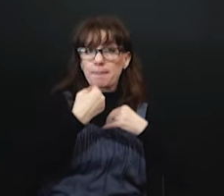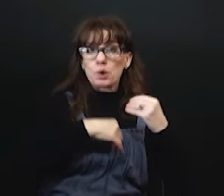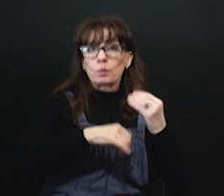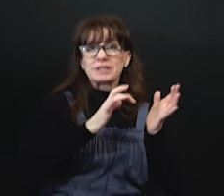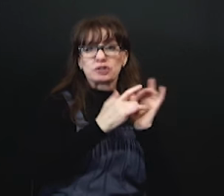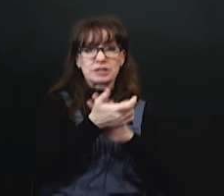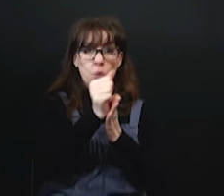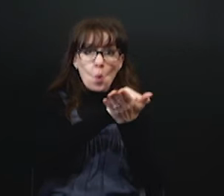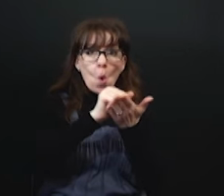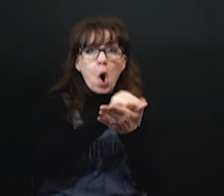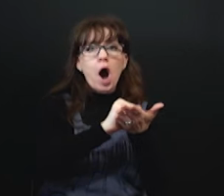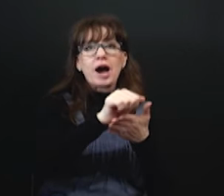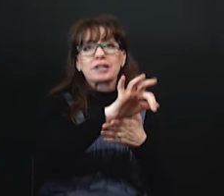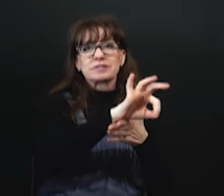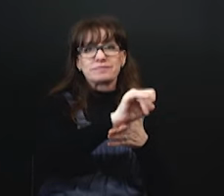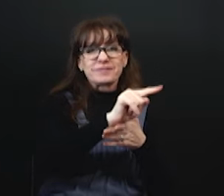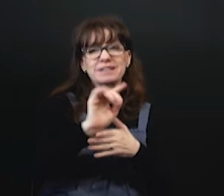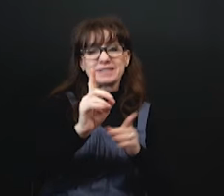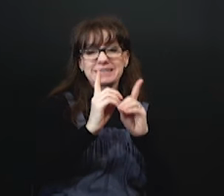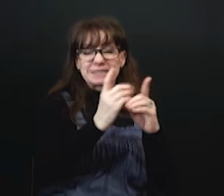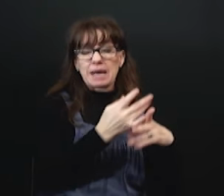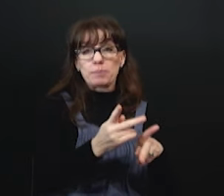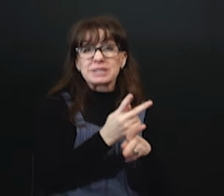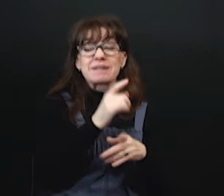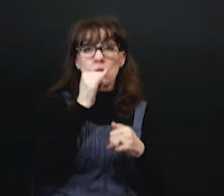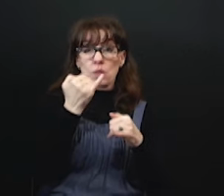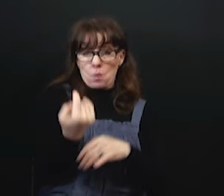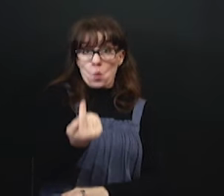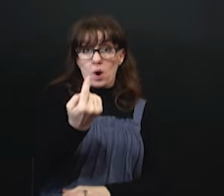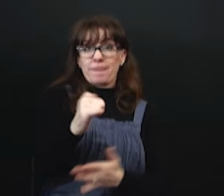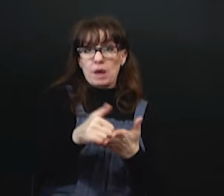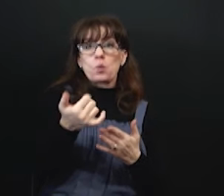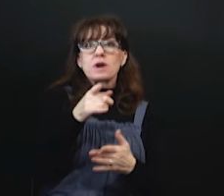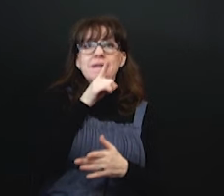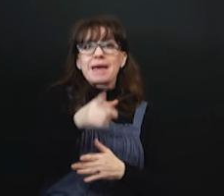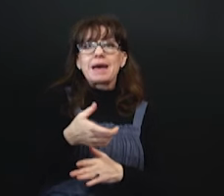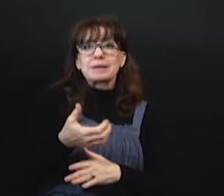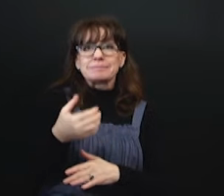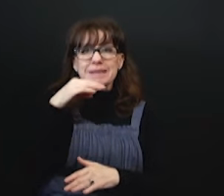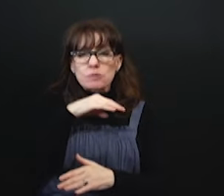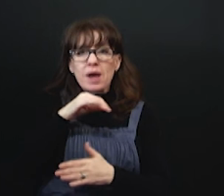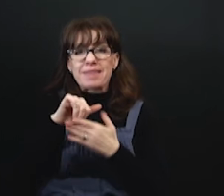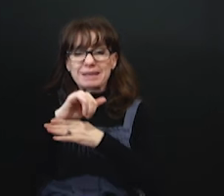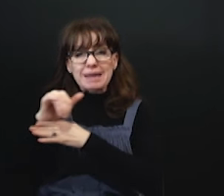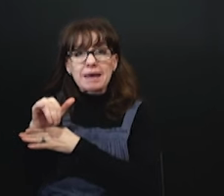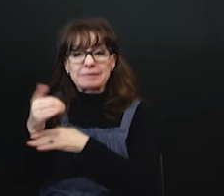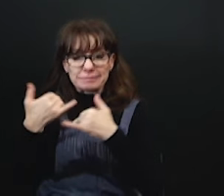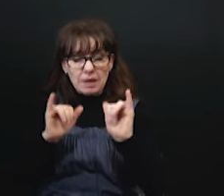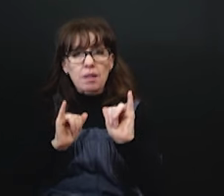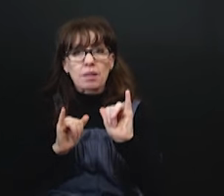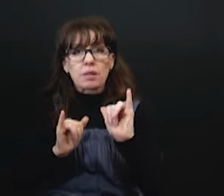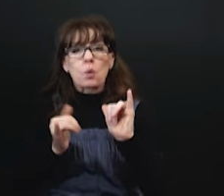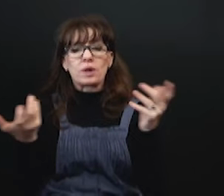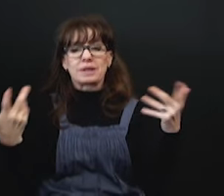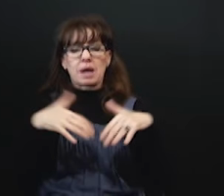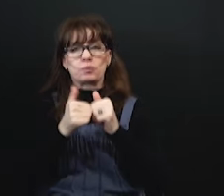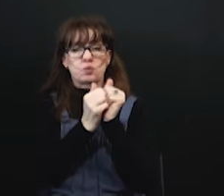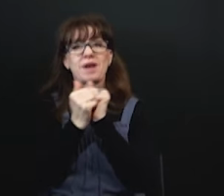to wash the feet of his disciples, even the one who would betray him that very night. We will come together